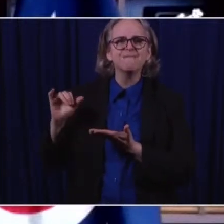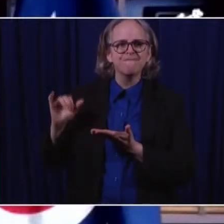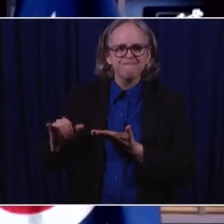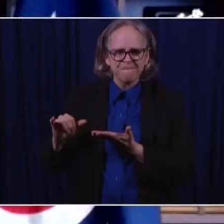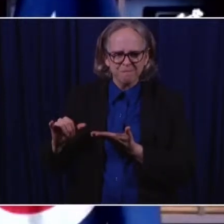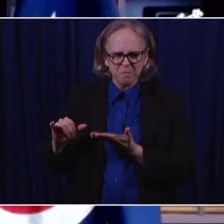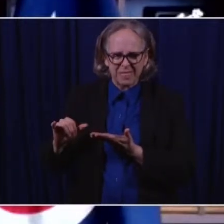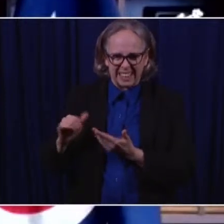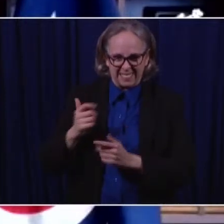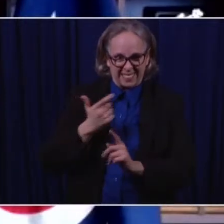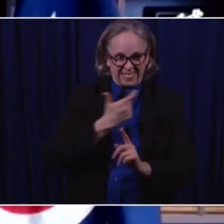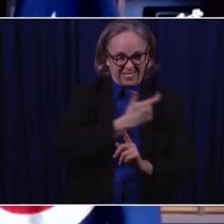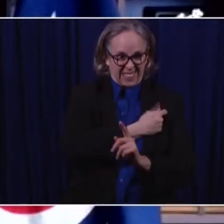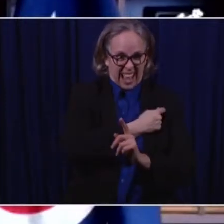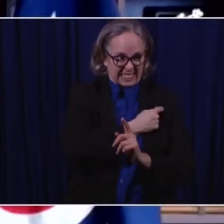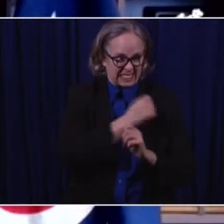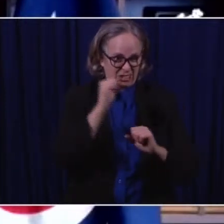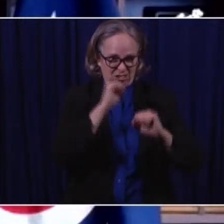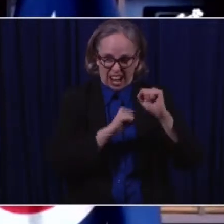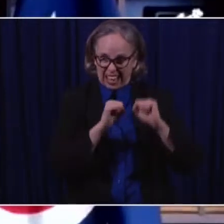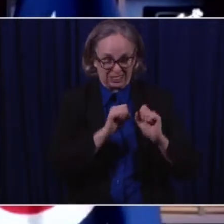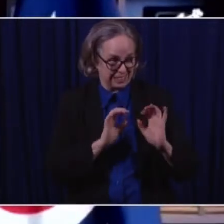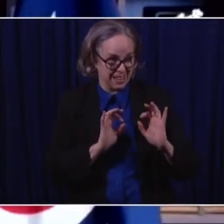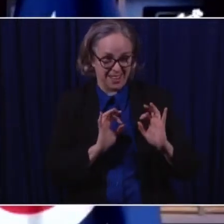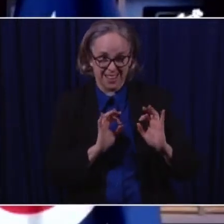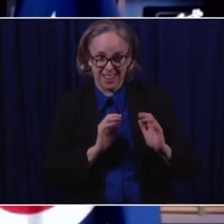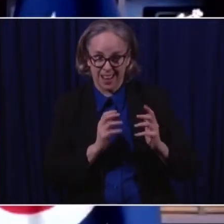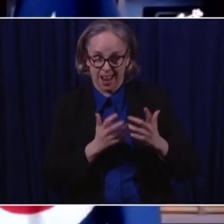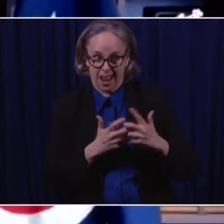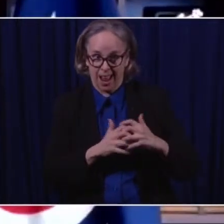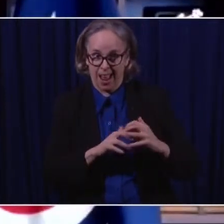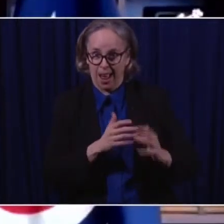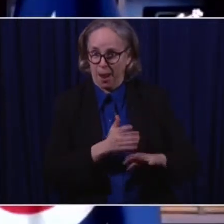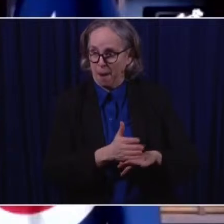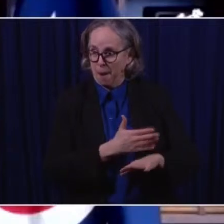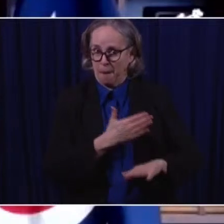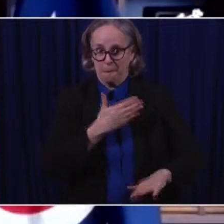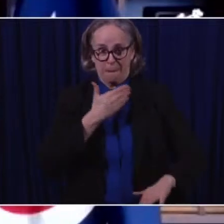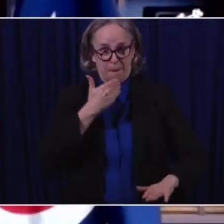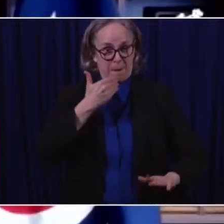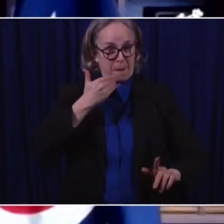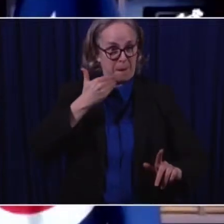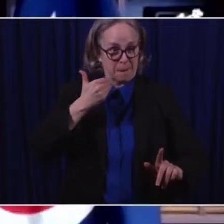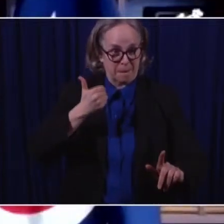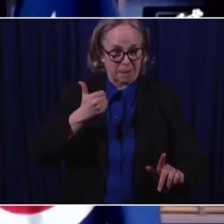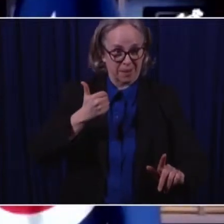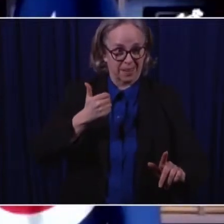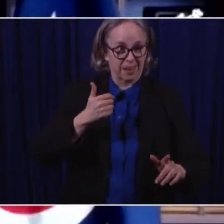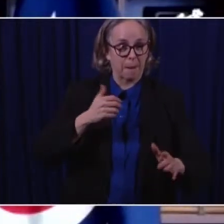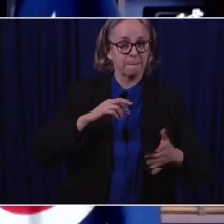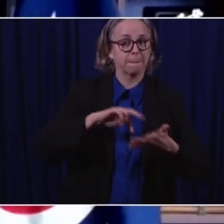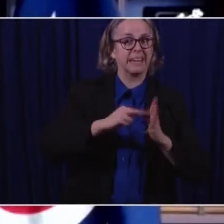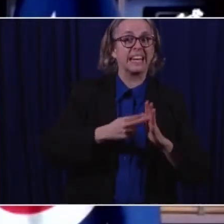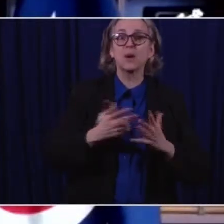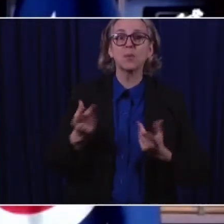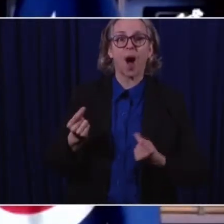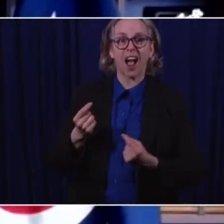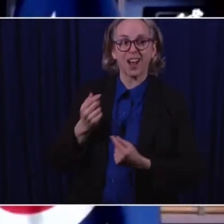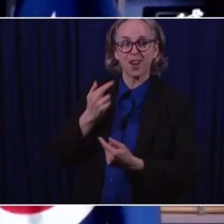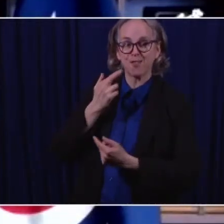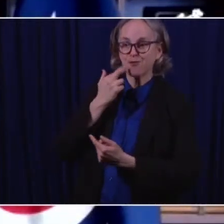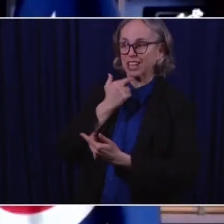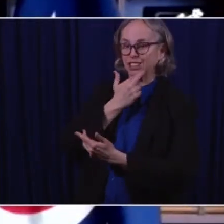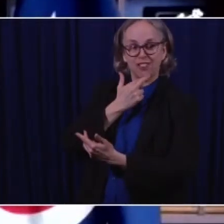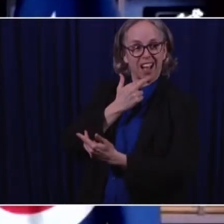better, still not perfect, but better. Now they're going to be able to have some expanded hours. And